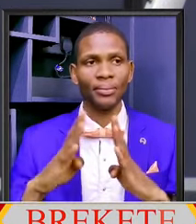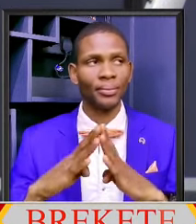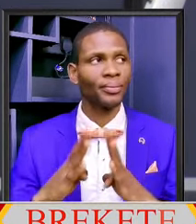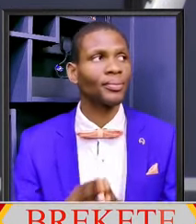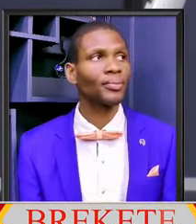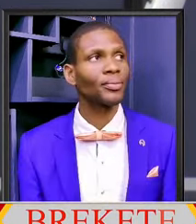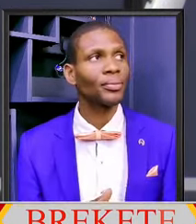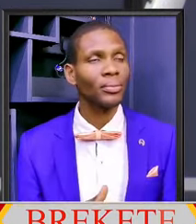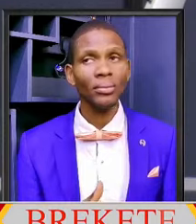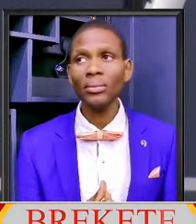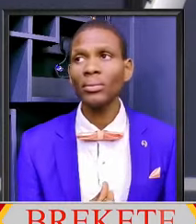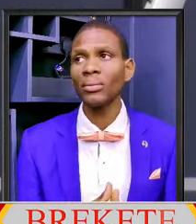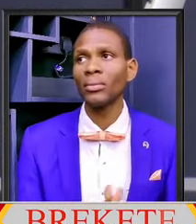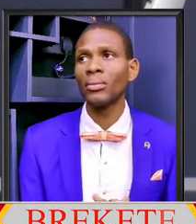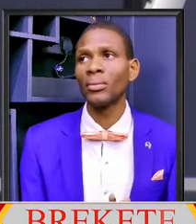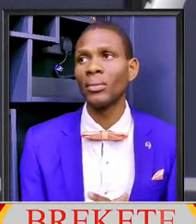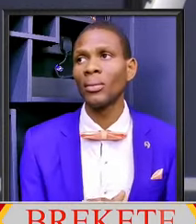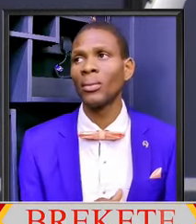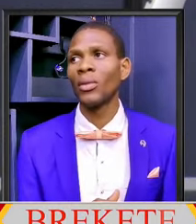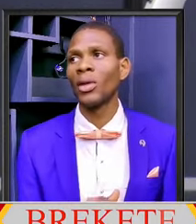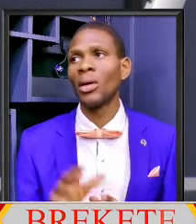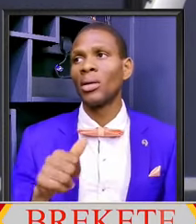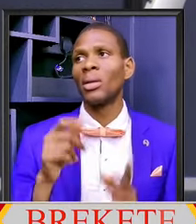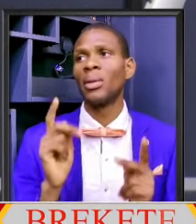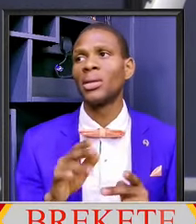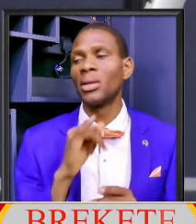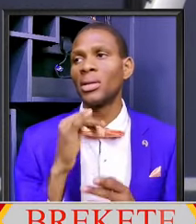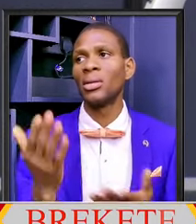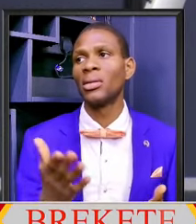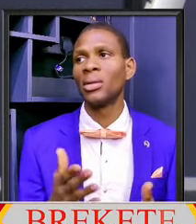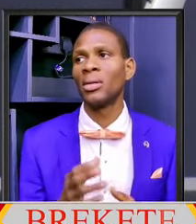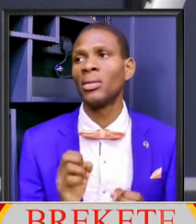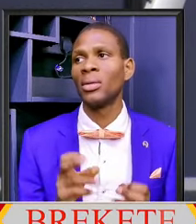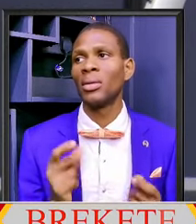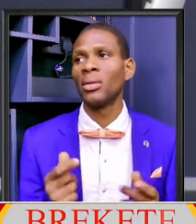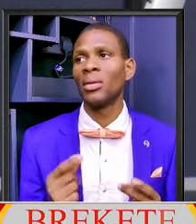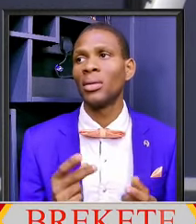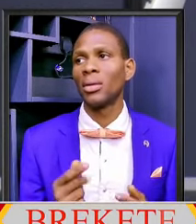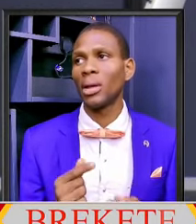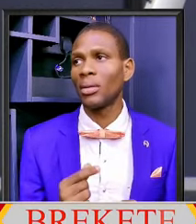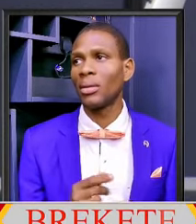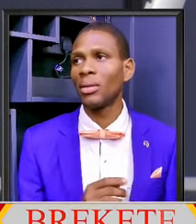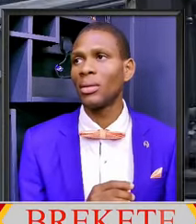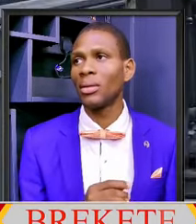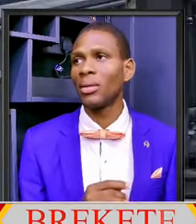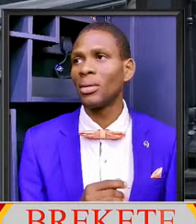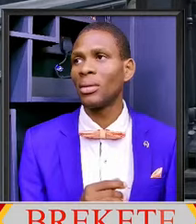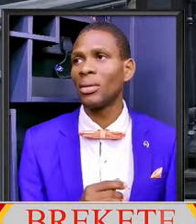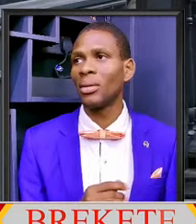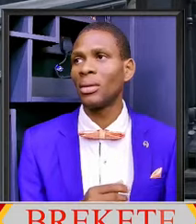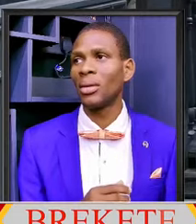Regasa Madina to Kaduna ba. Another person there here? Oh yeah, oh yeah, oh yeah, oh yeah.